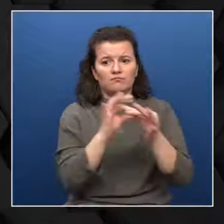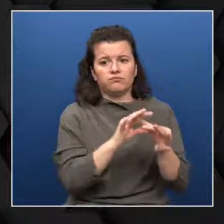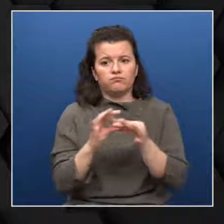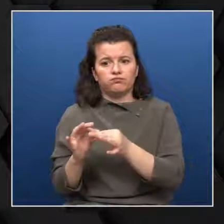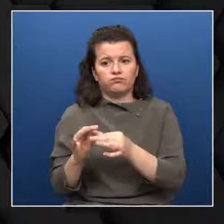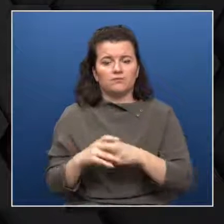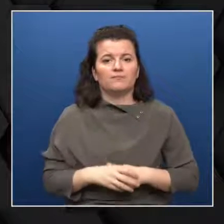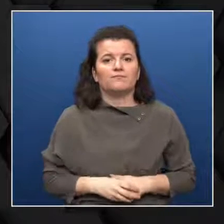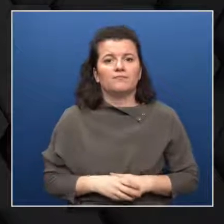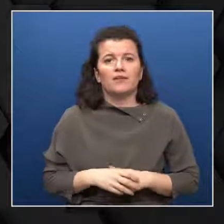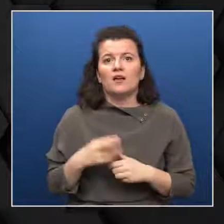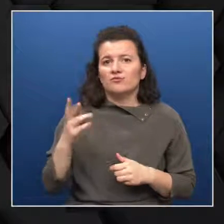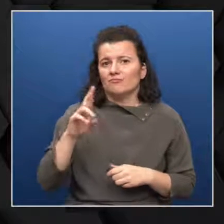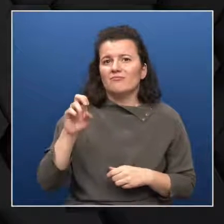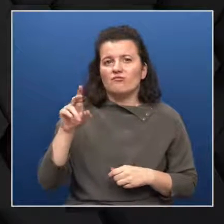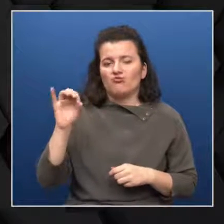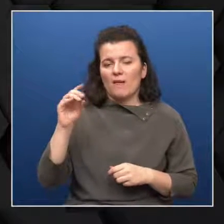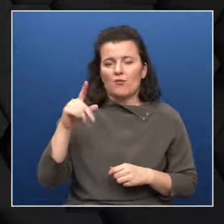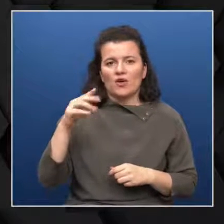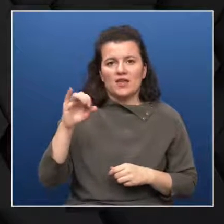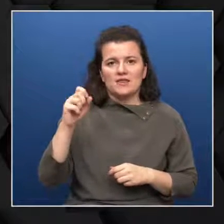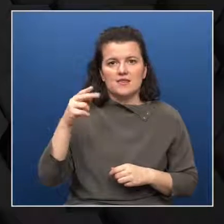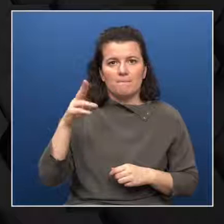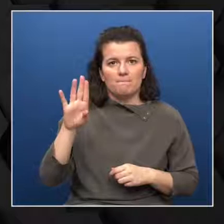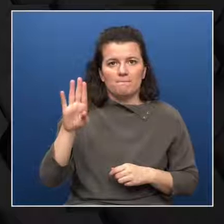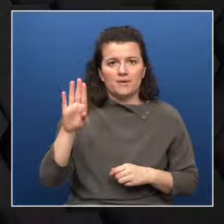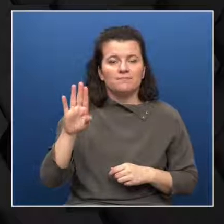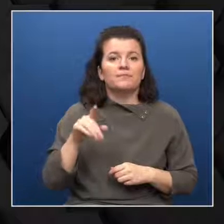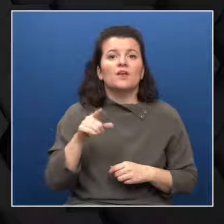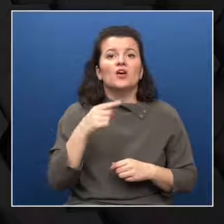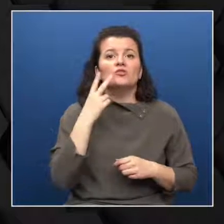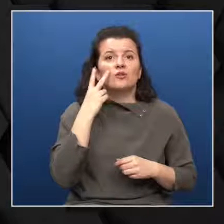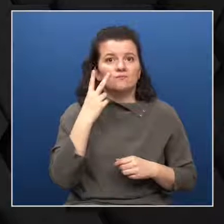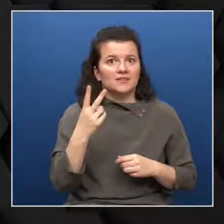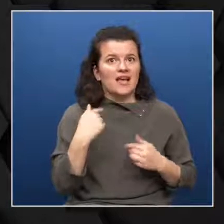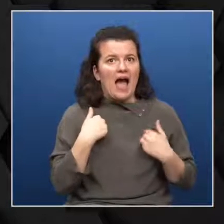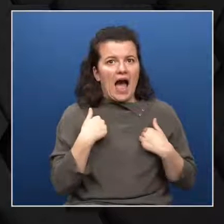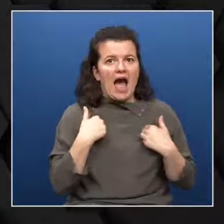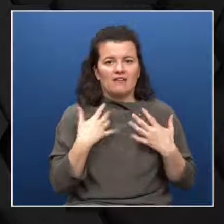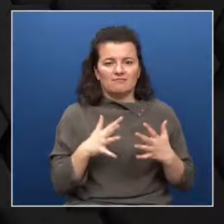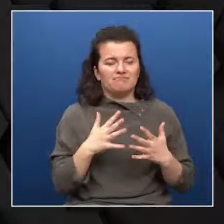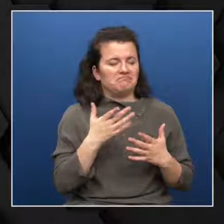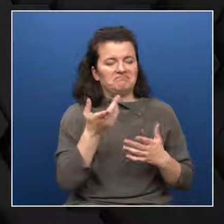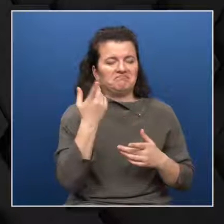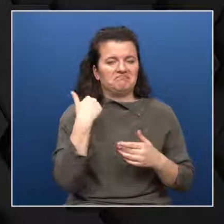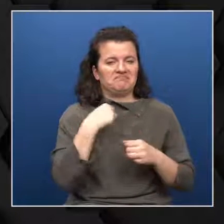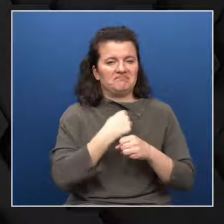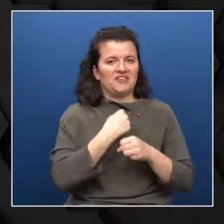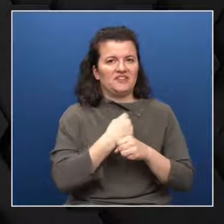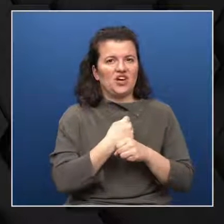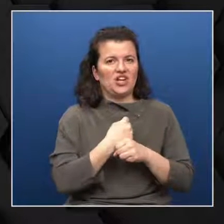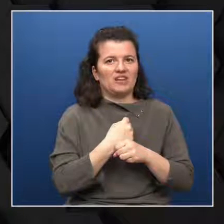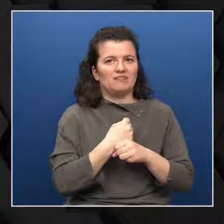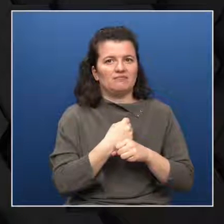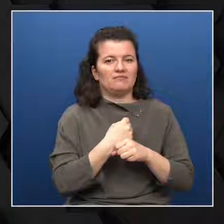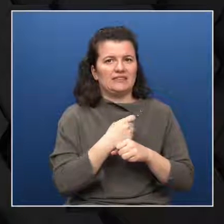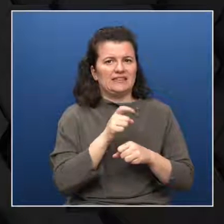the demos, I was so excited, I actually closed the StreamYard view while I was doing this, and but won't do that now. You